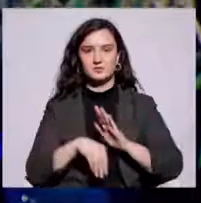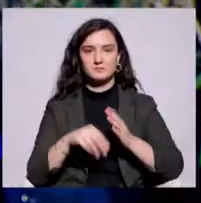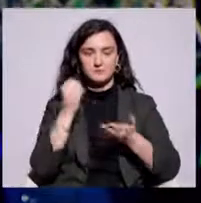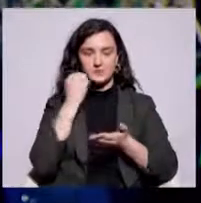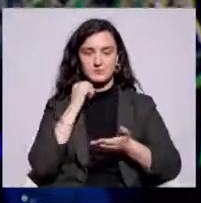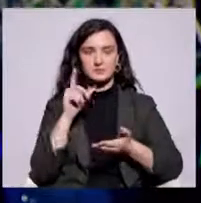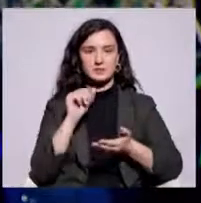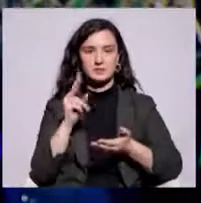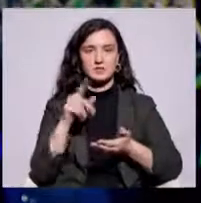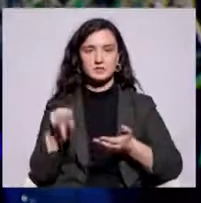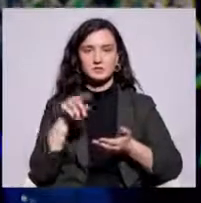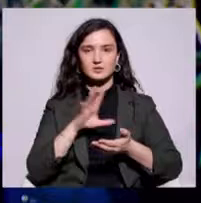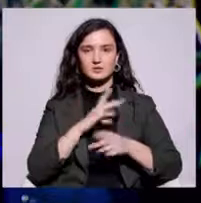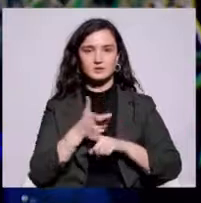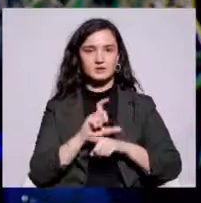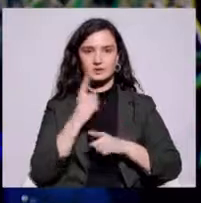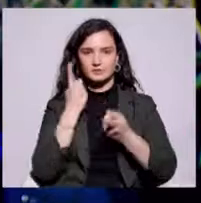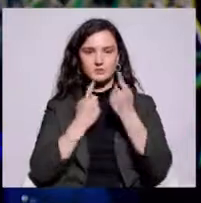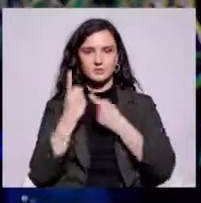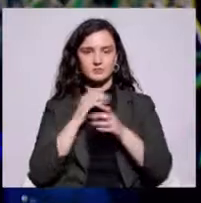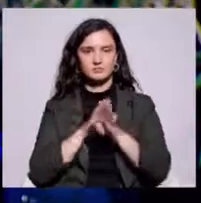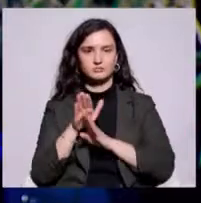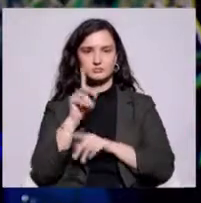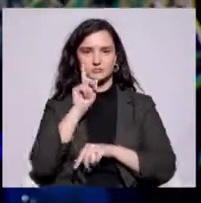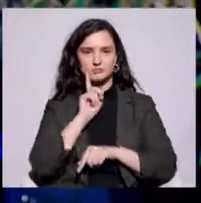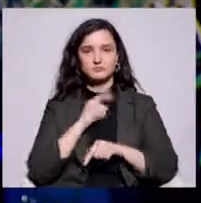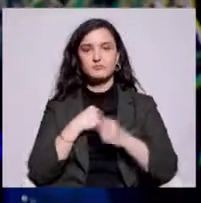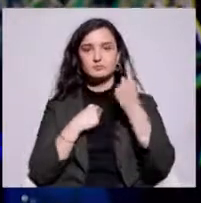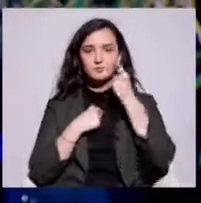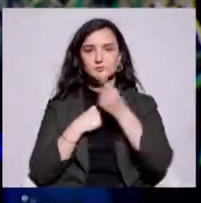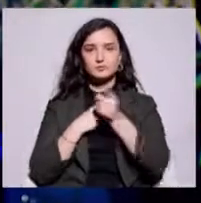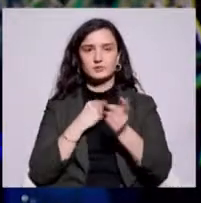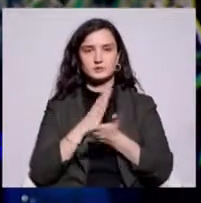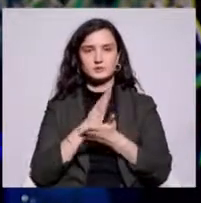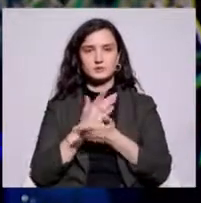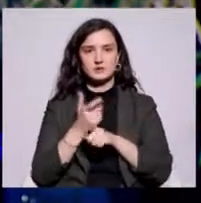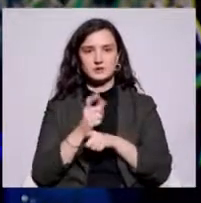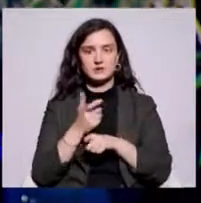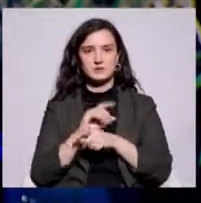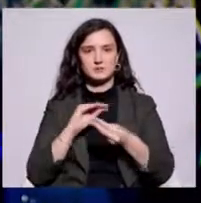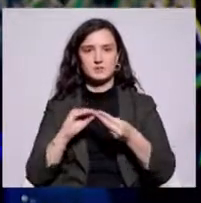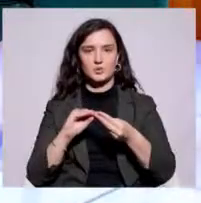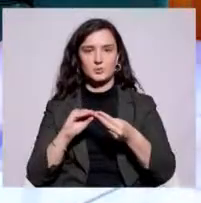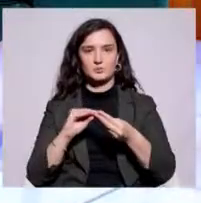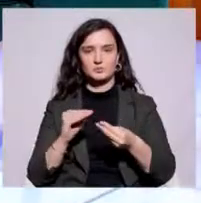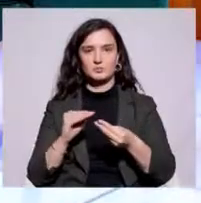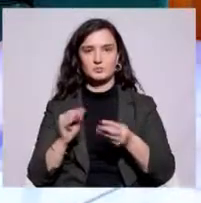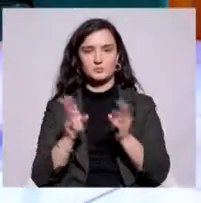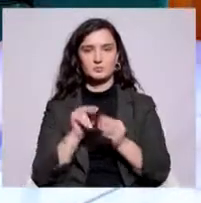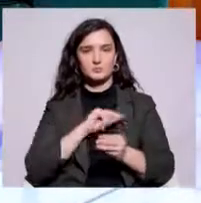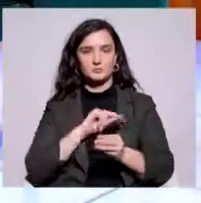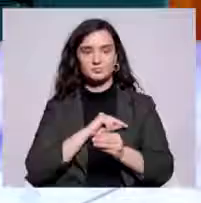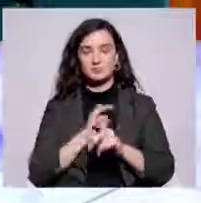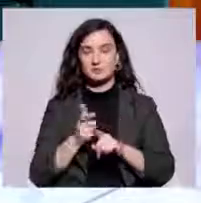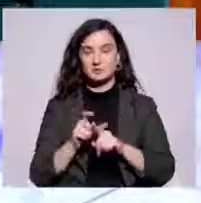Thank you, Zach. You were very informative, and I think that you have very friendly co-workers.